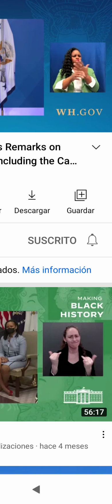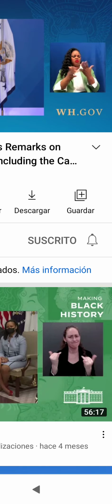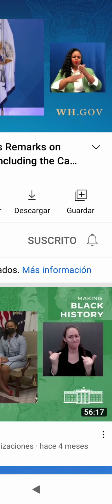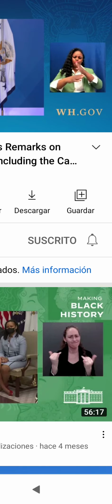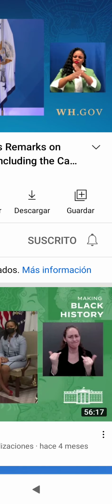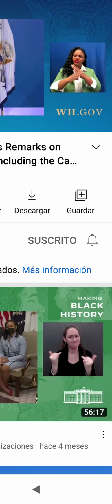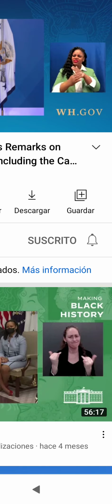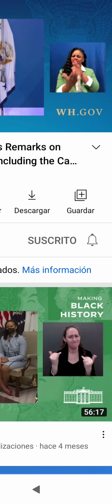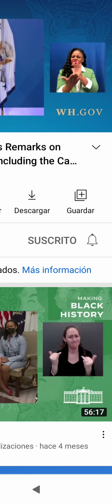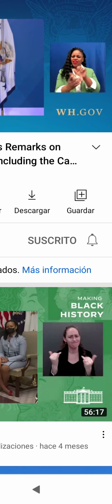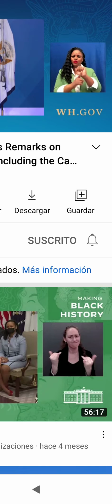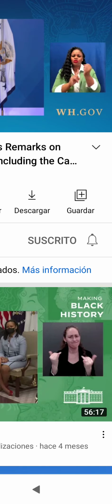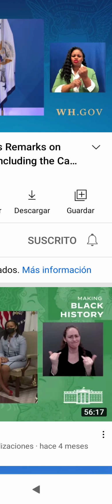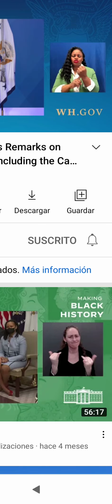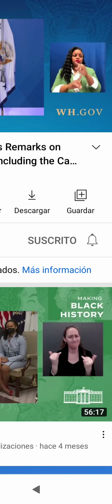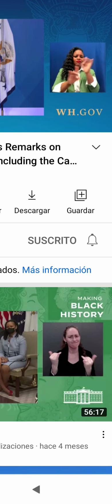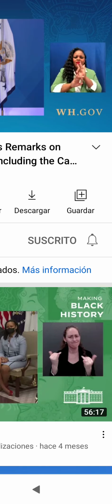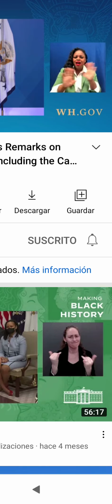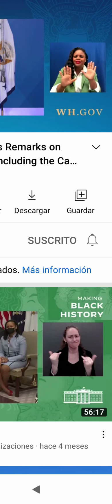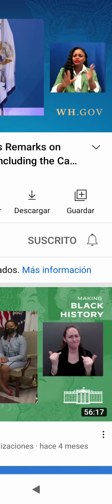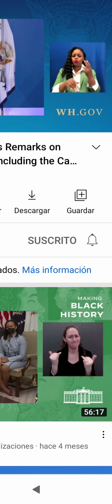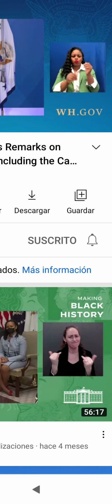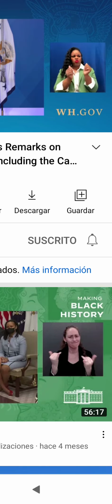bias-motivated violence and threats of violence.